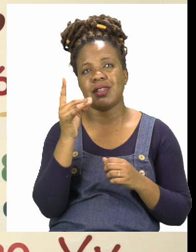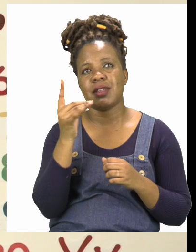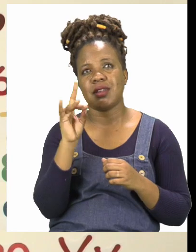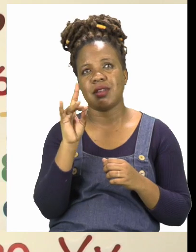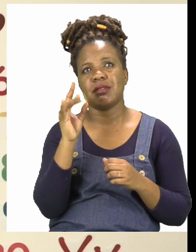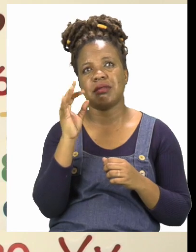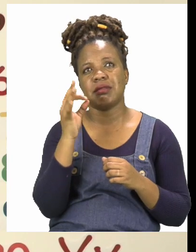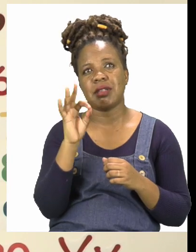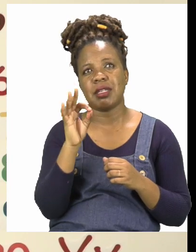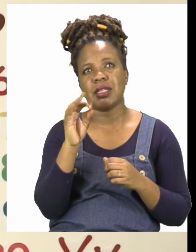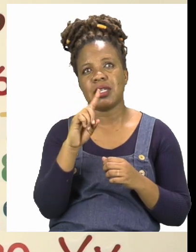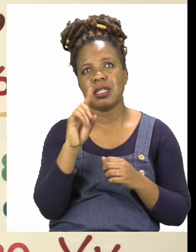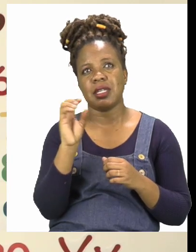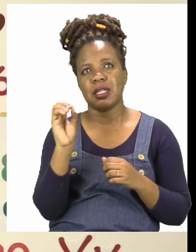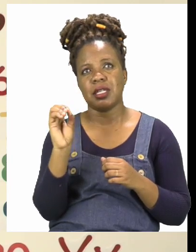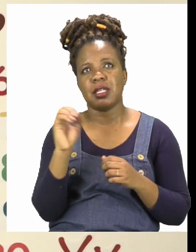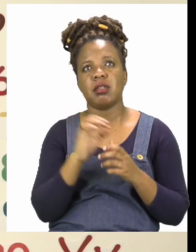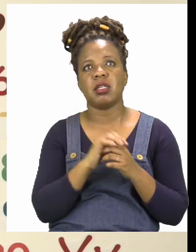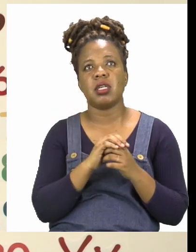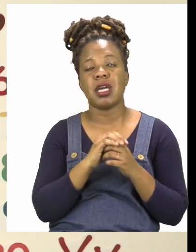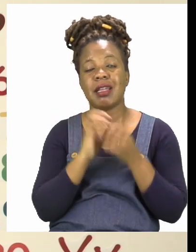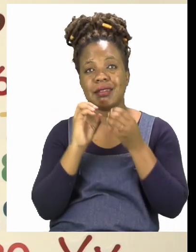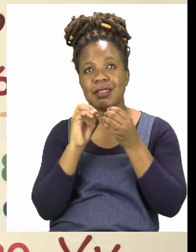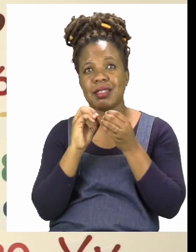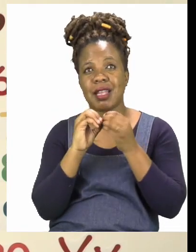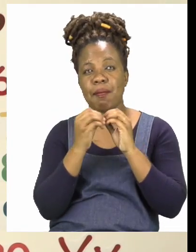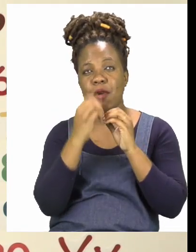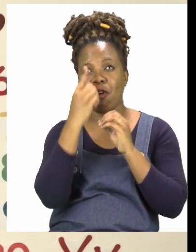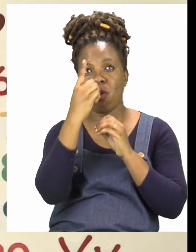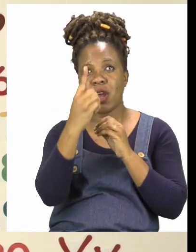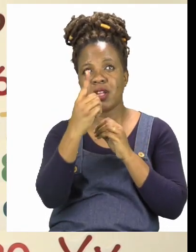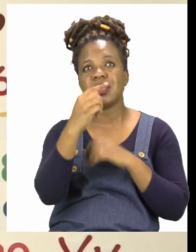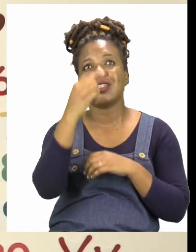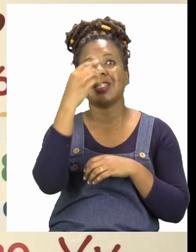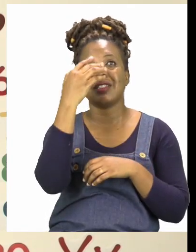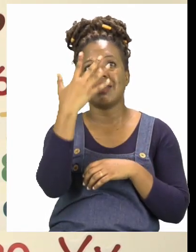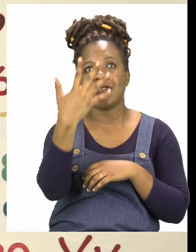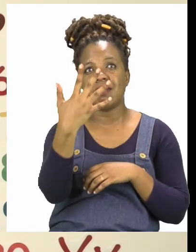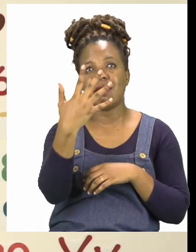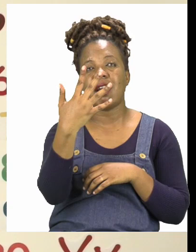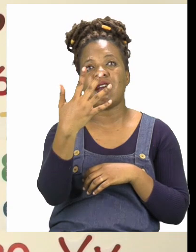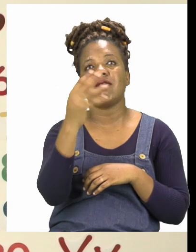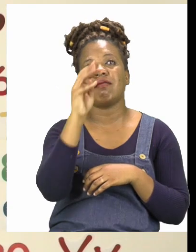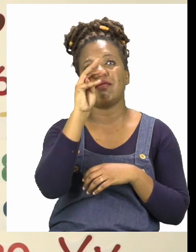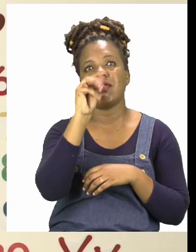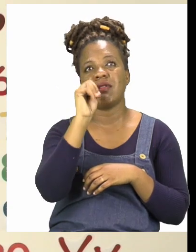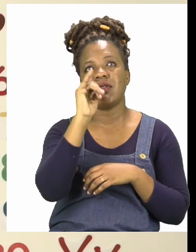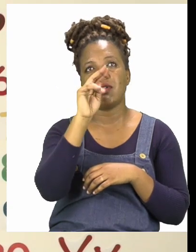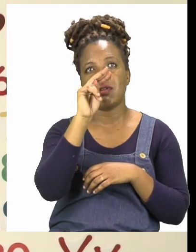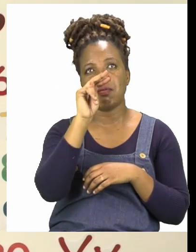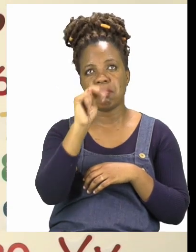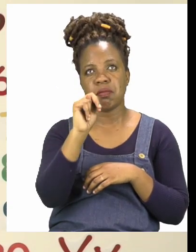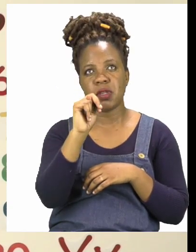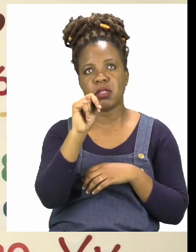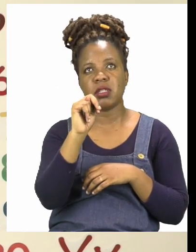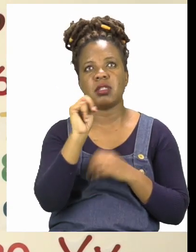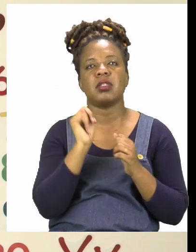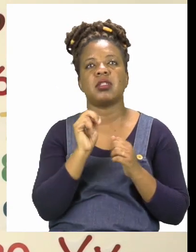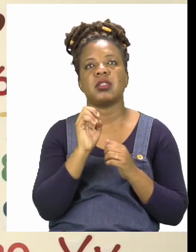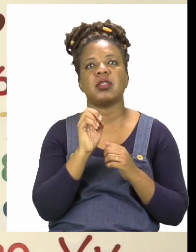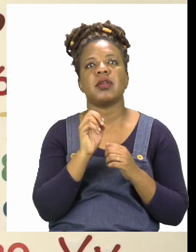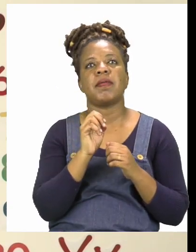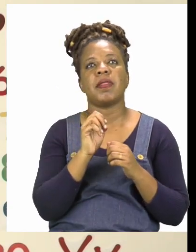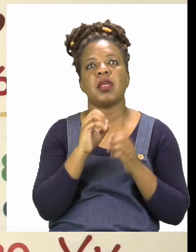2 actually is 10 minutes. If we continue counting, 5 minutes,